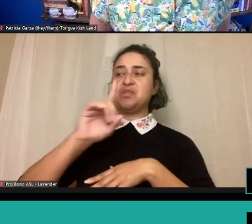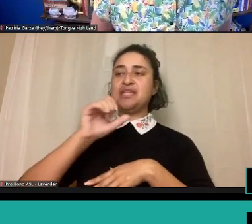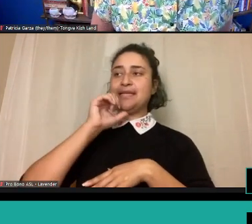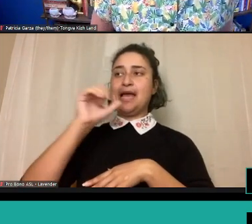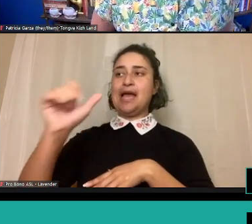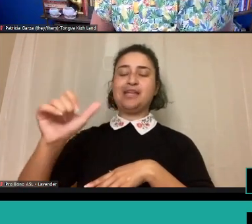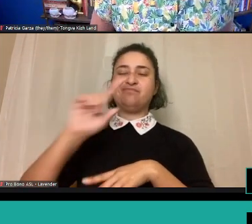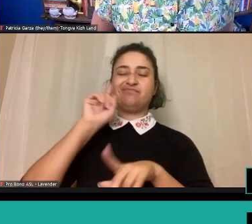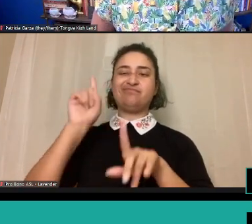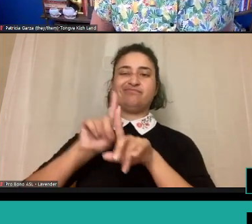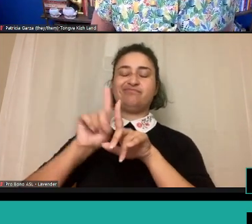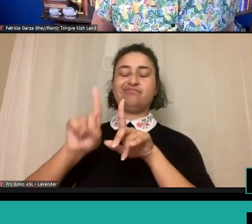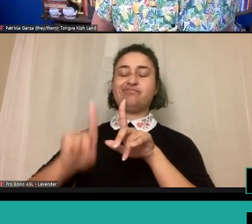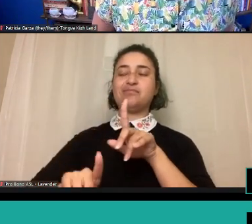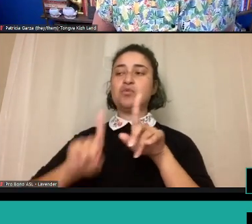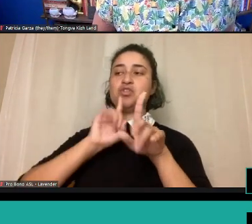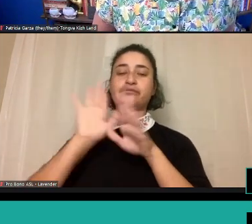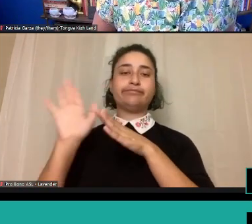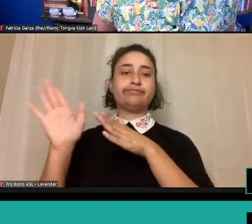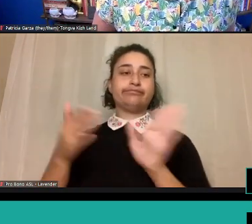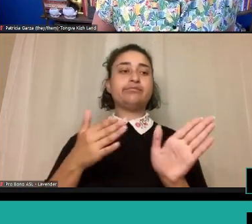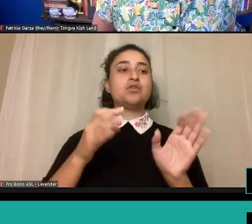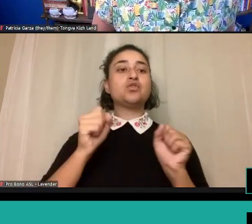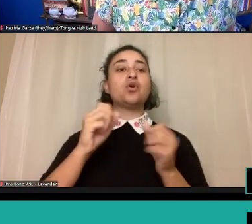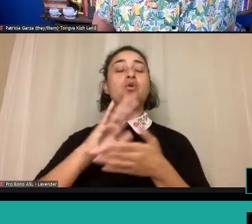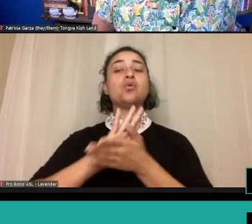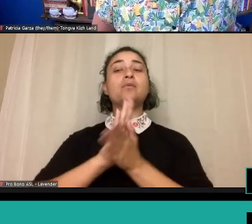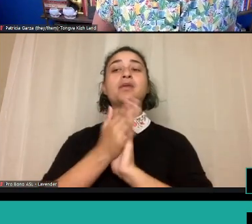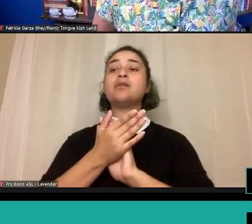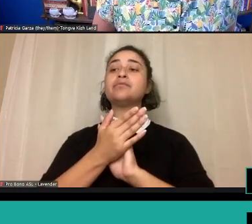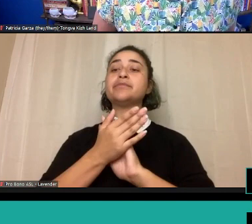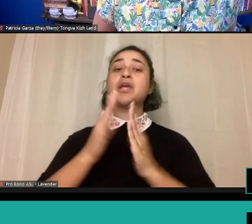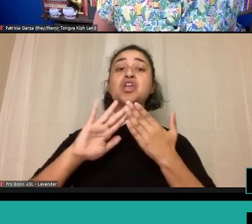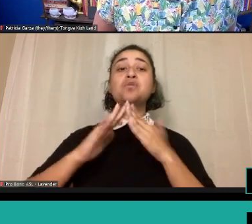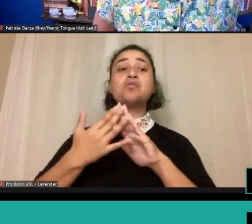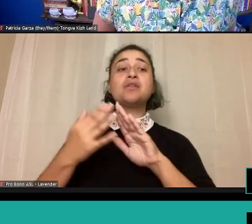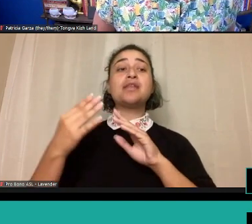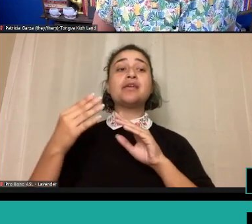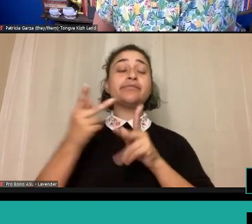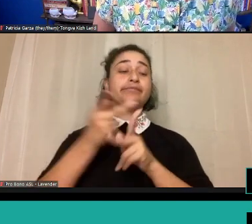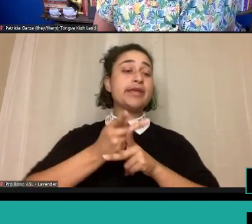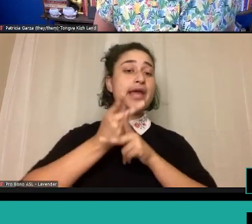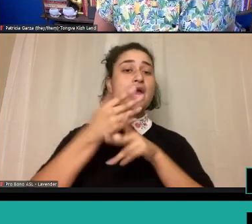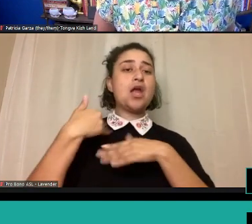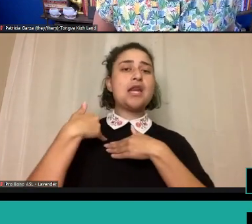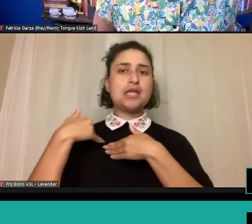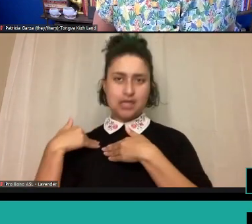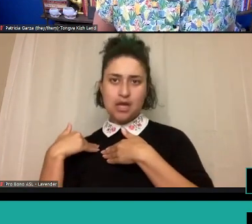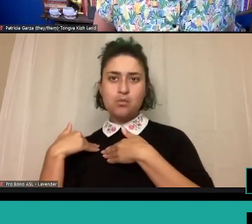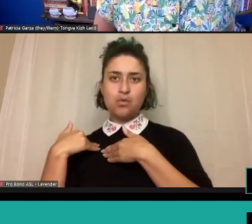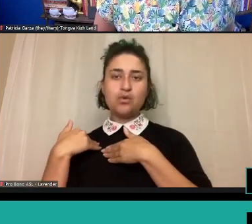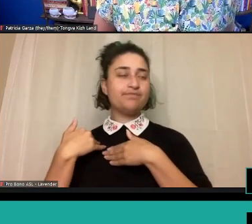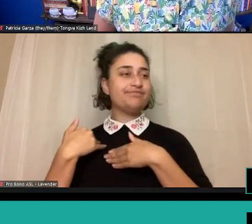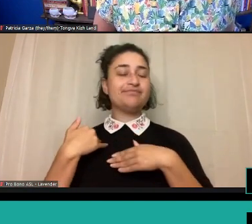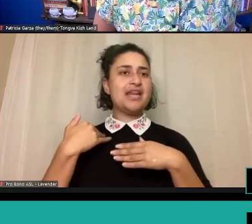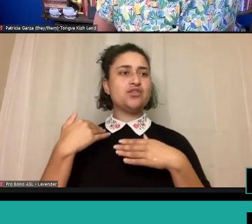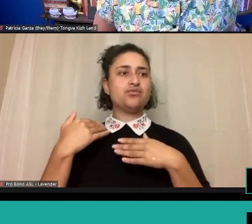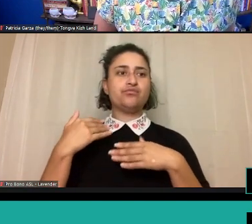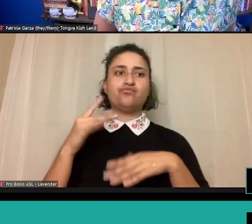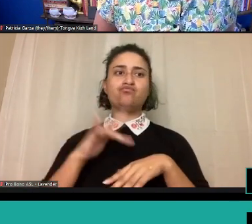that we're holding each other, like you said, with care, but also holding each other accountable. And it's rare that you find